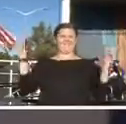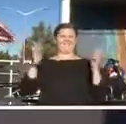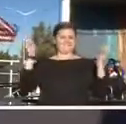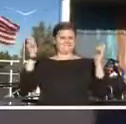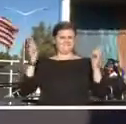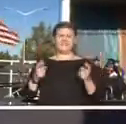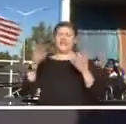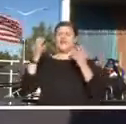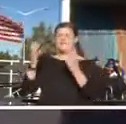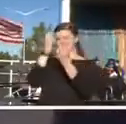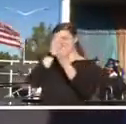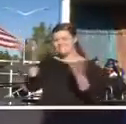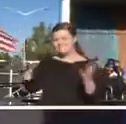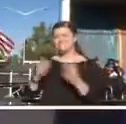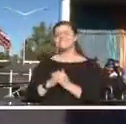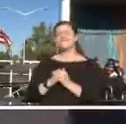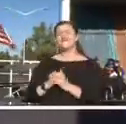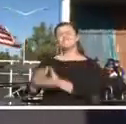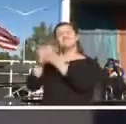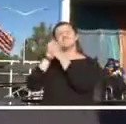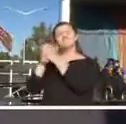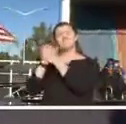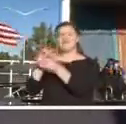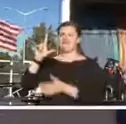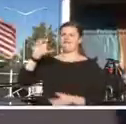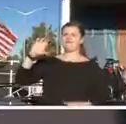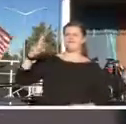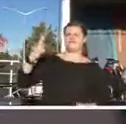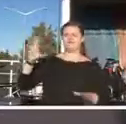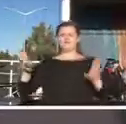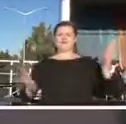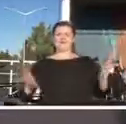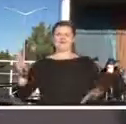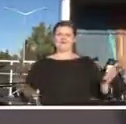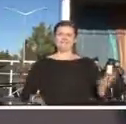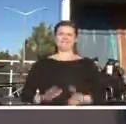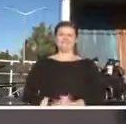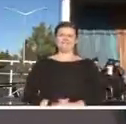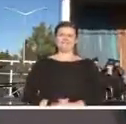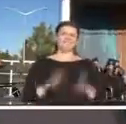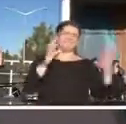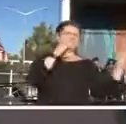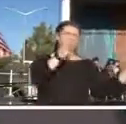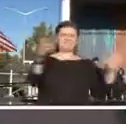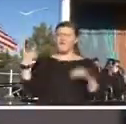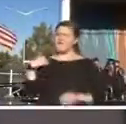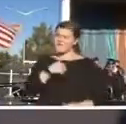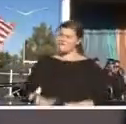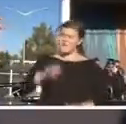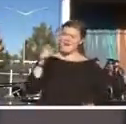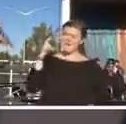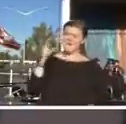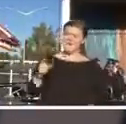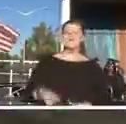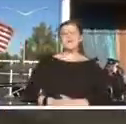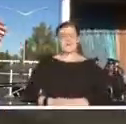tell them, congratulations, Larch Penguins. We are proud of you.